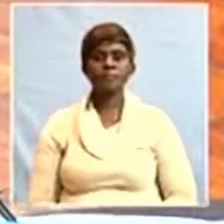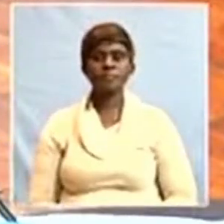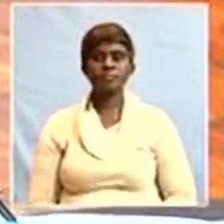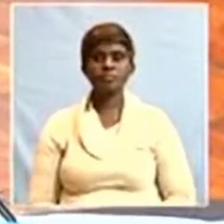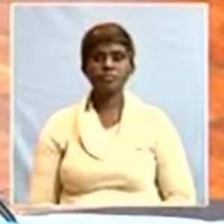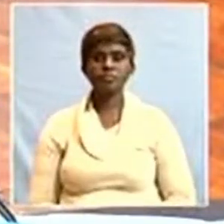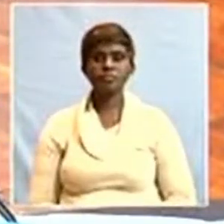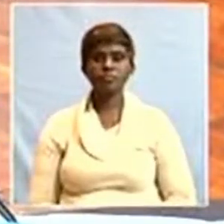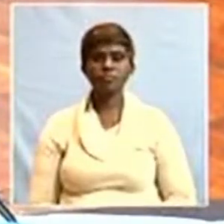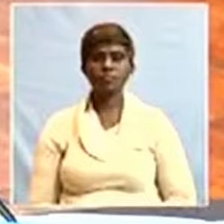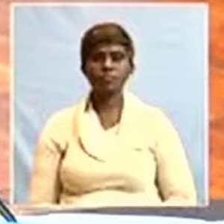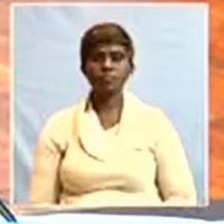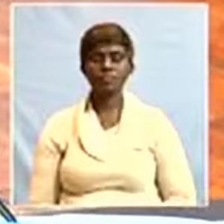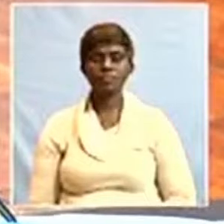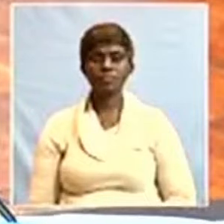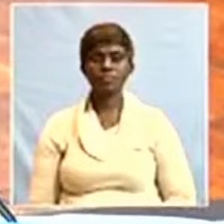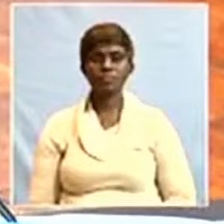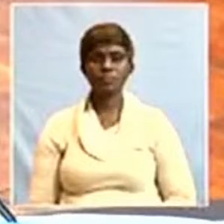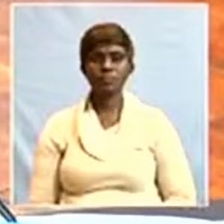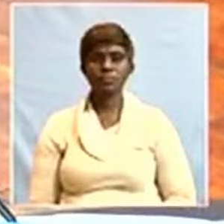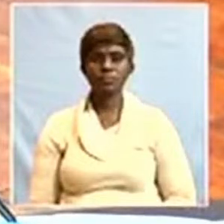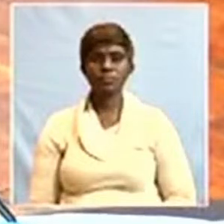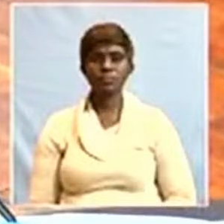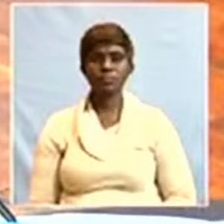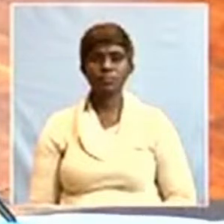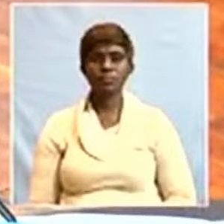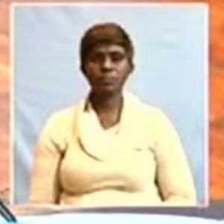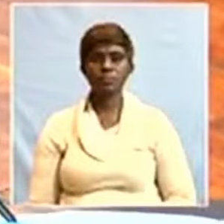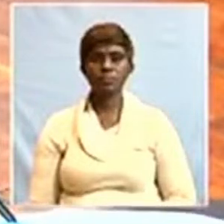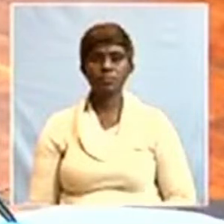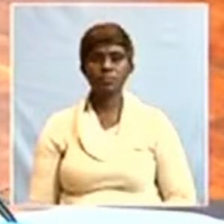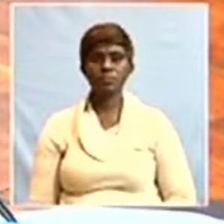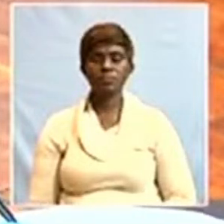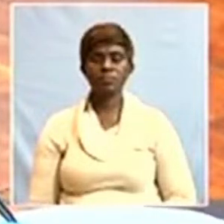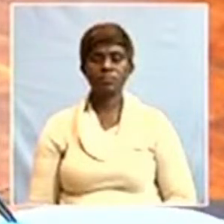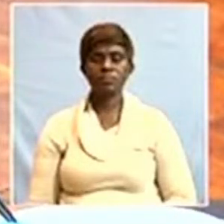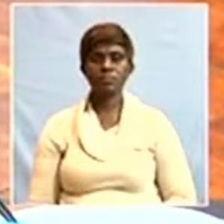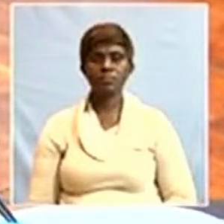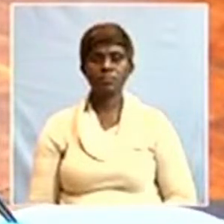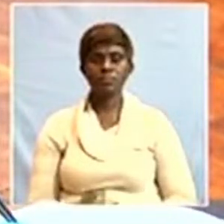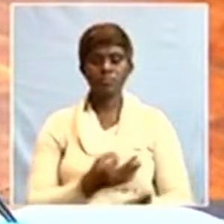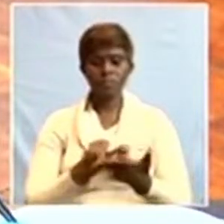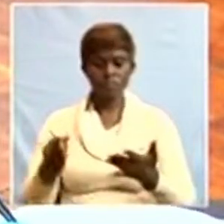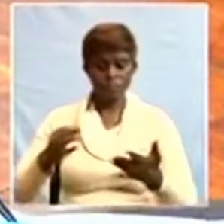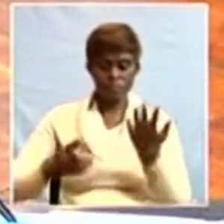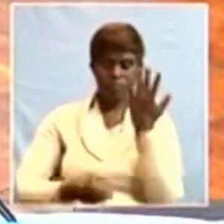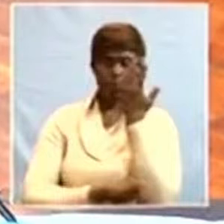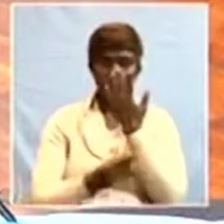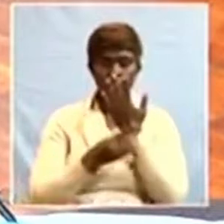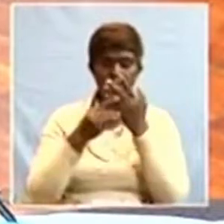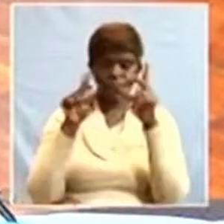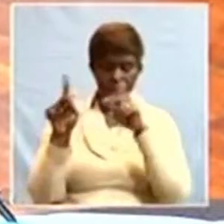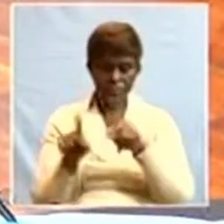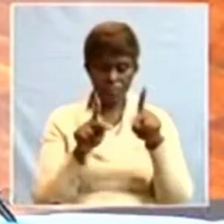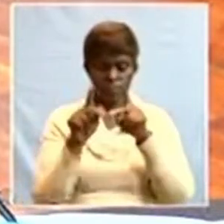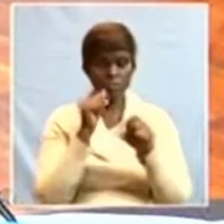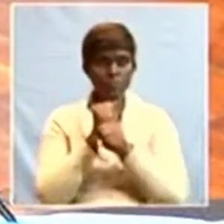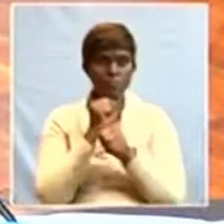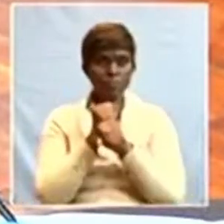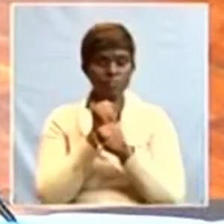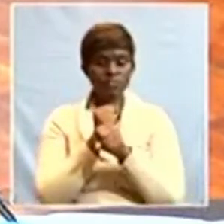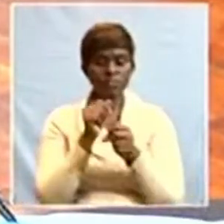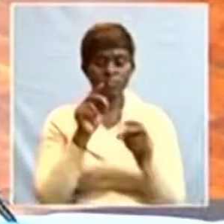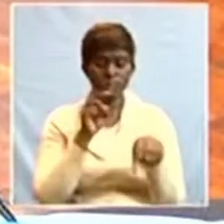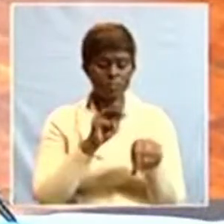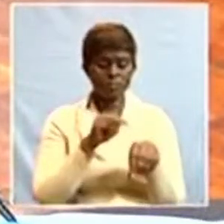So failure to develop performance management framework.